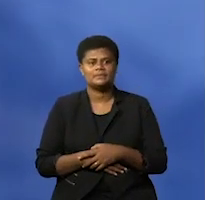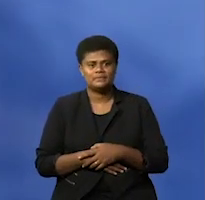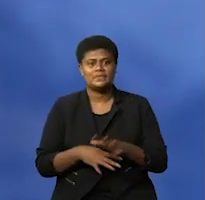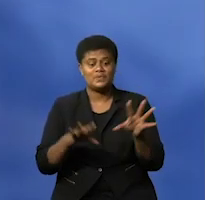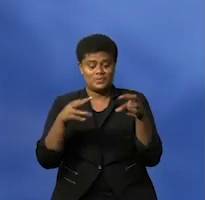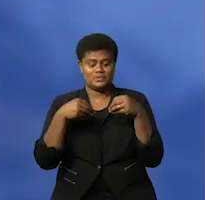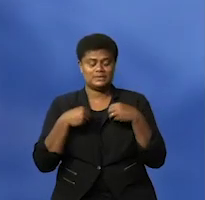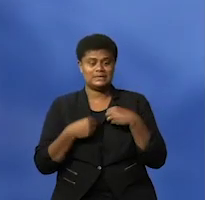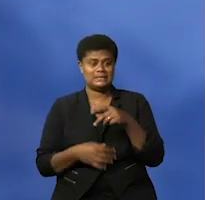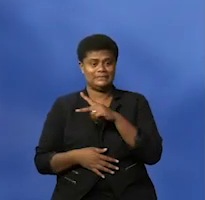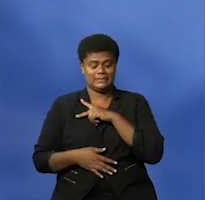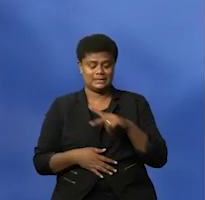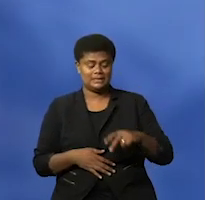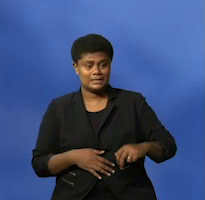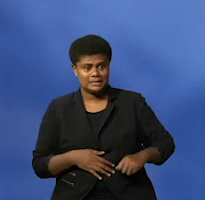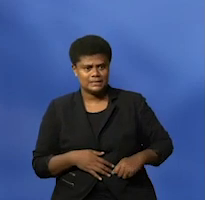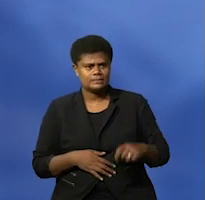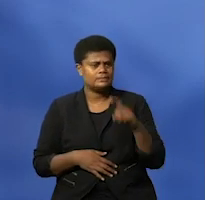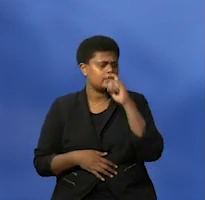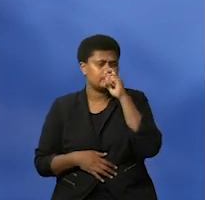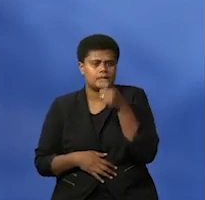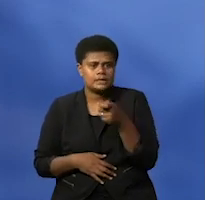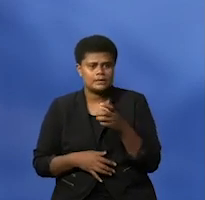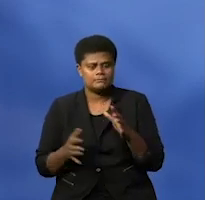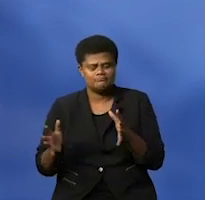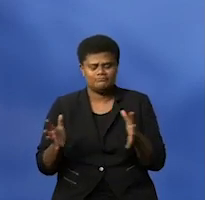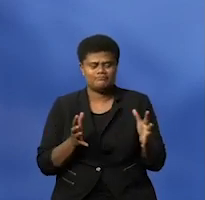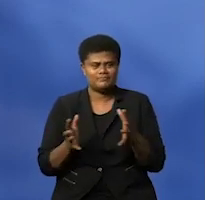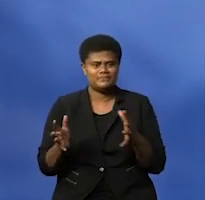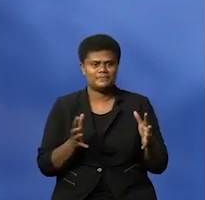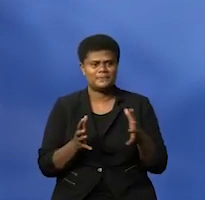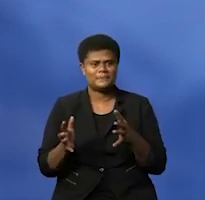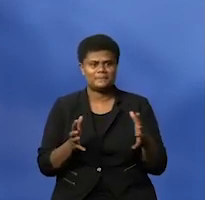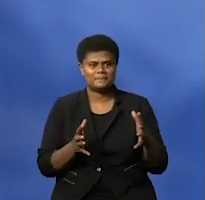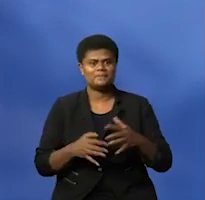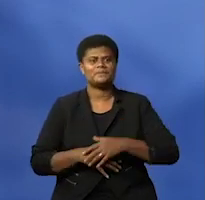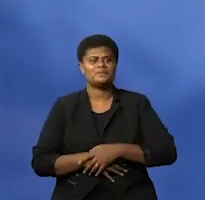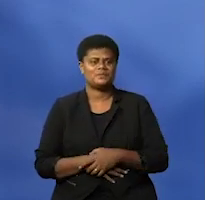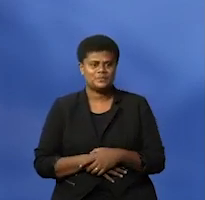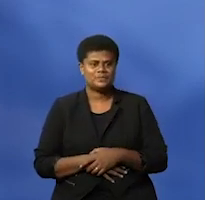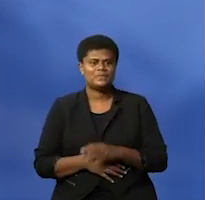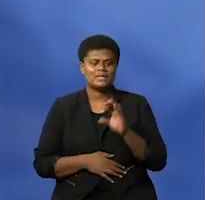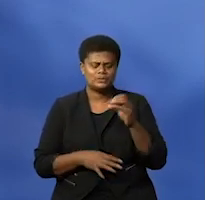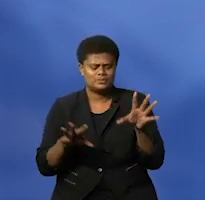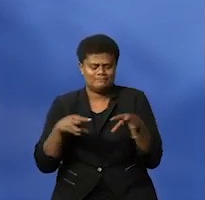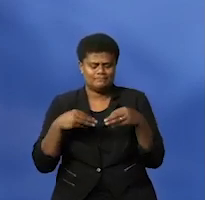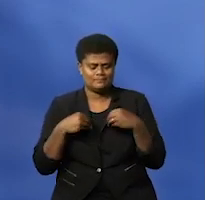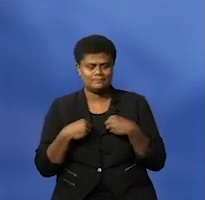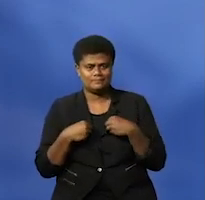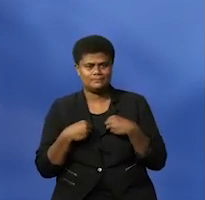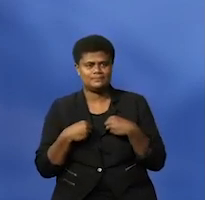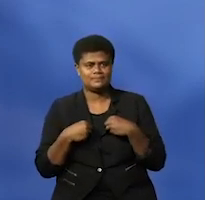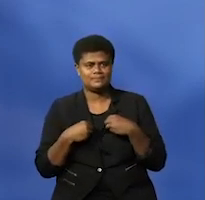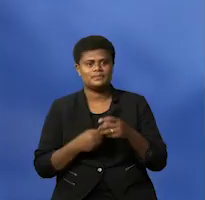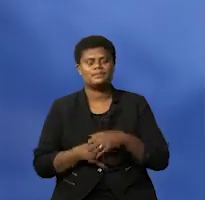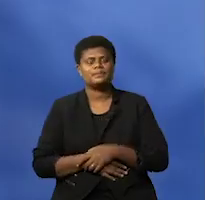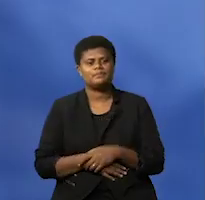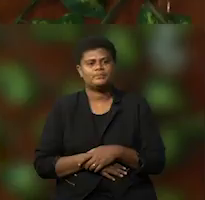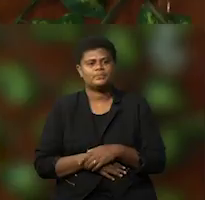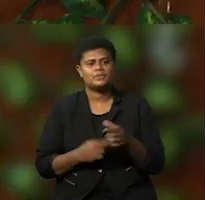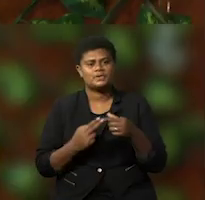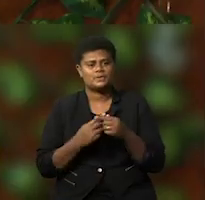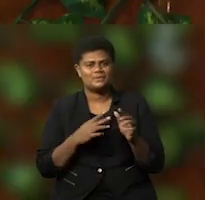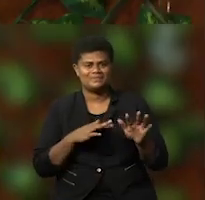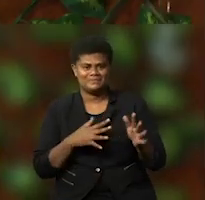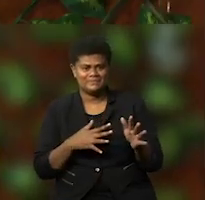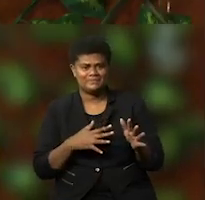cannot be shaken, let us have grace by which we may serve God acceptably with reverence and godly fear. Mm-hmm.